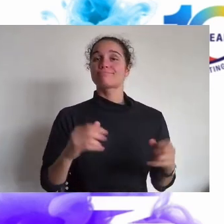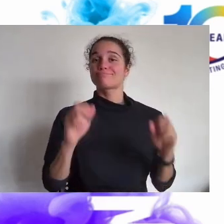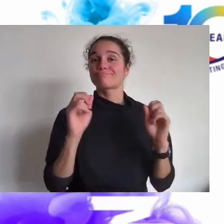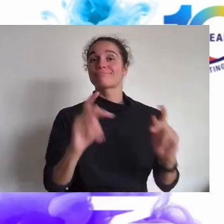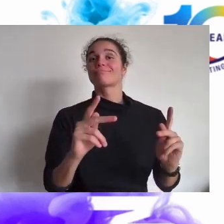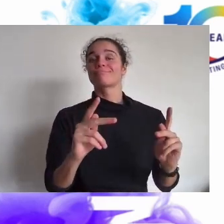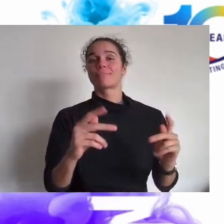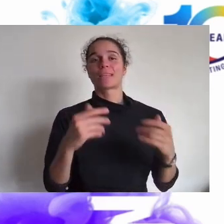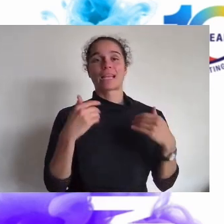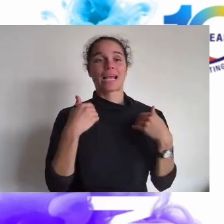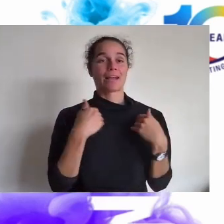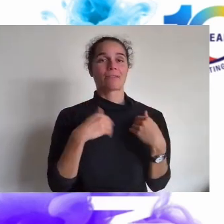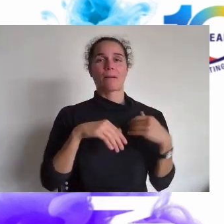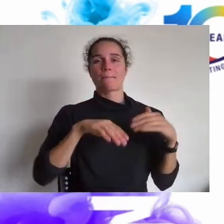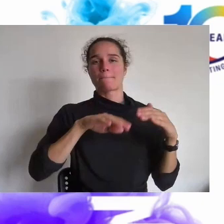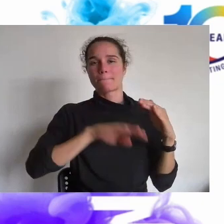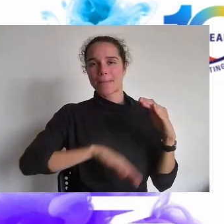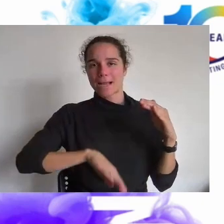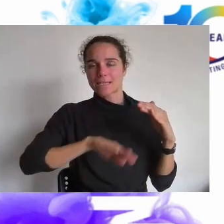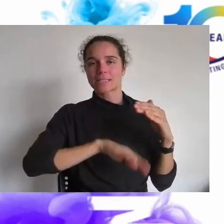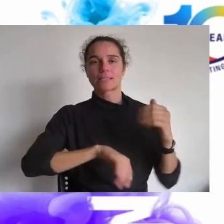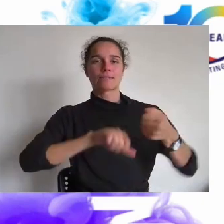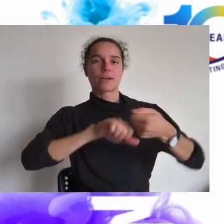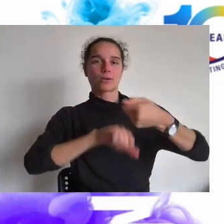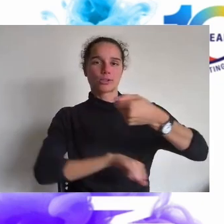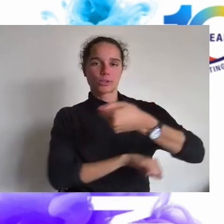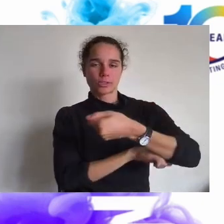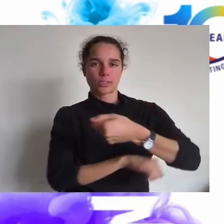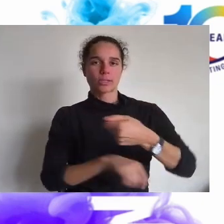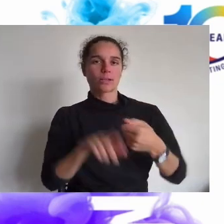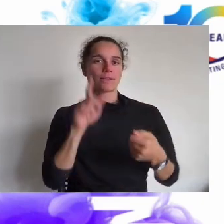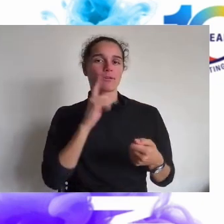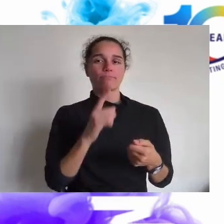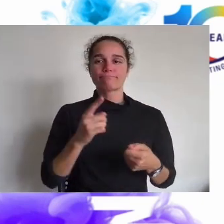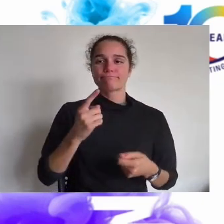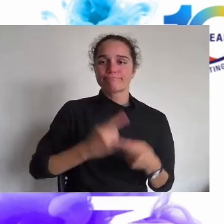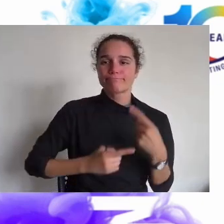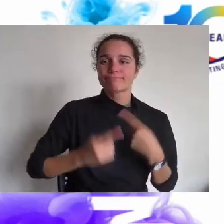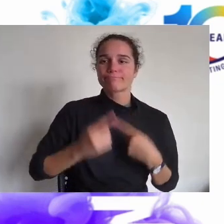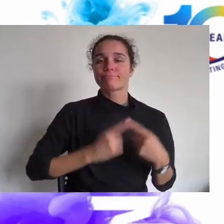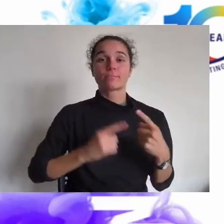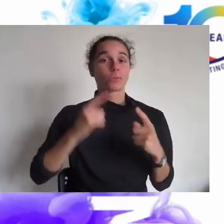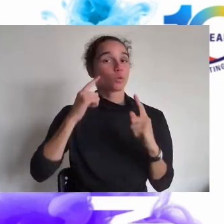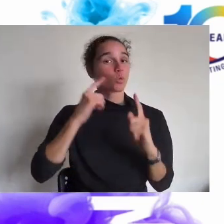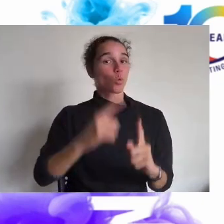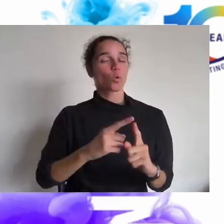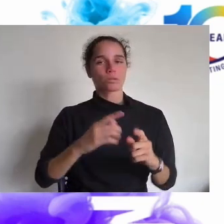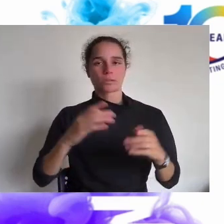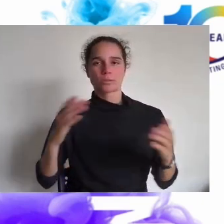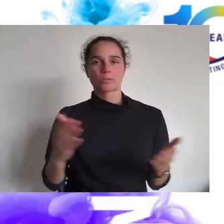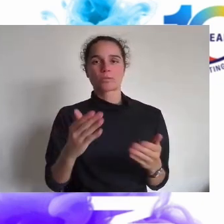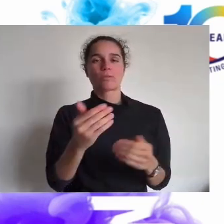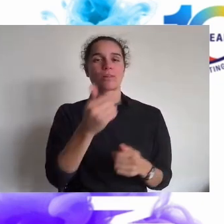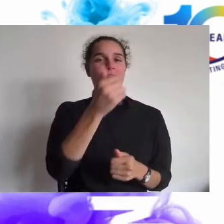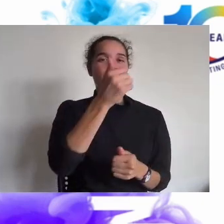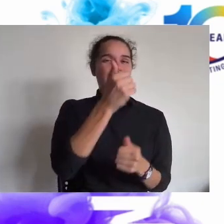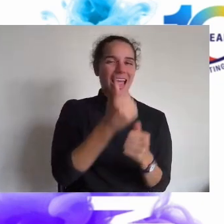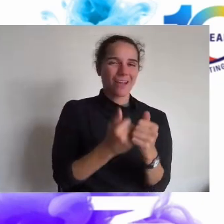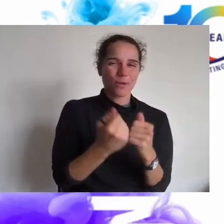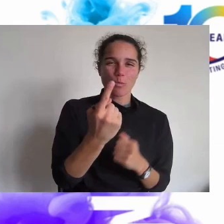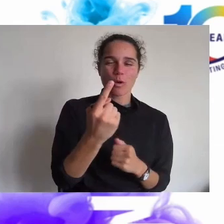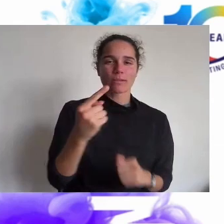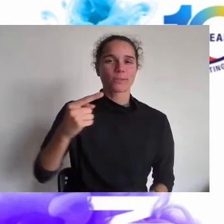have that basic foundation. And the goal is to encourage each and every one of you